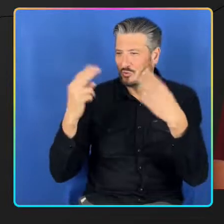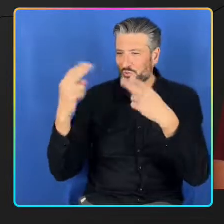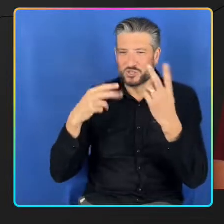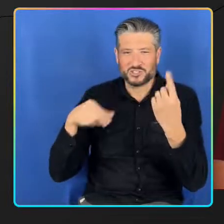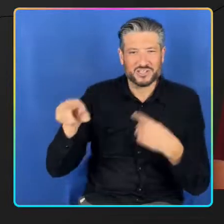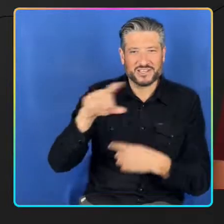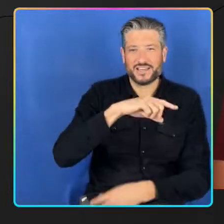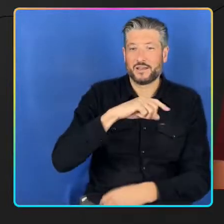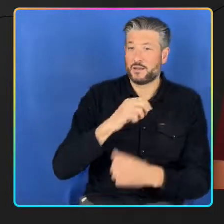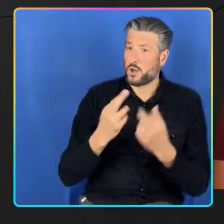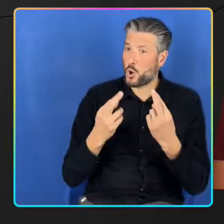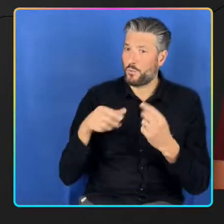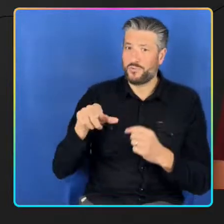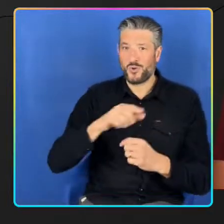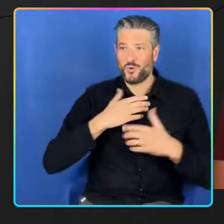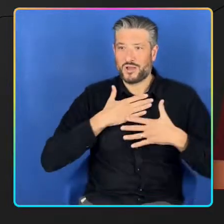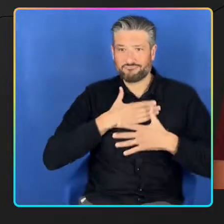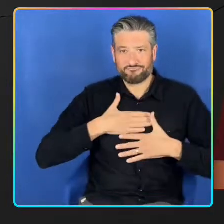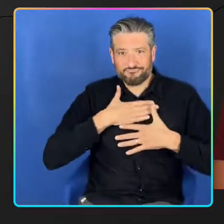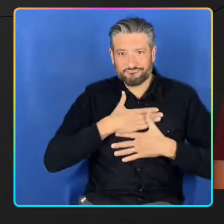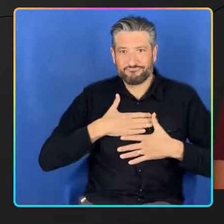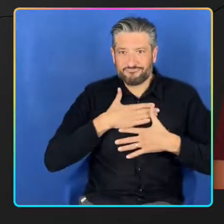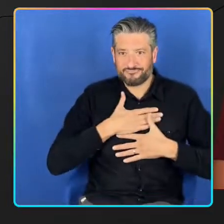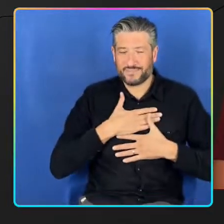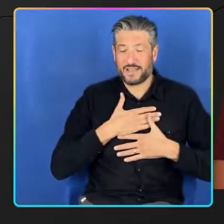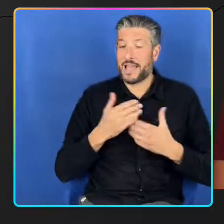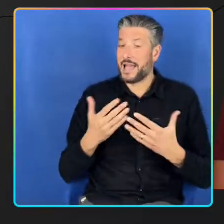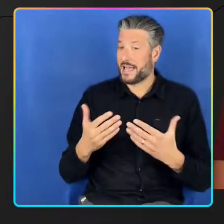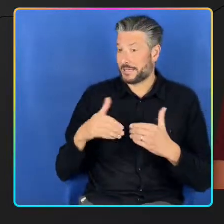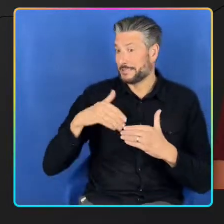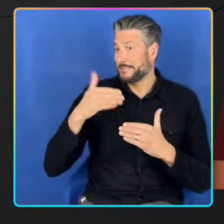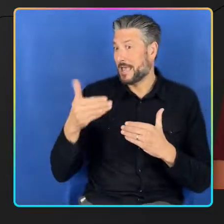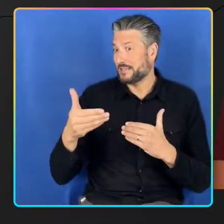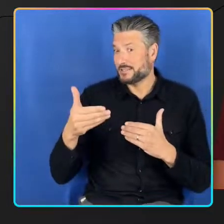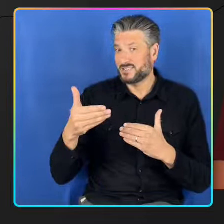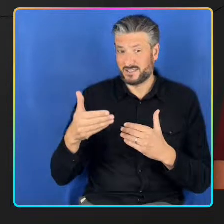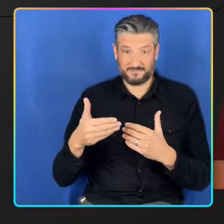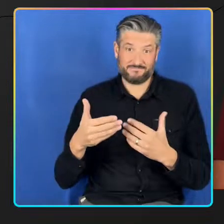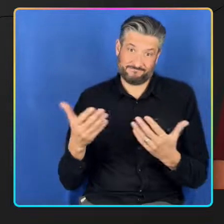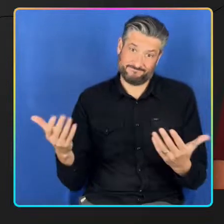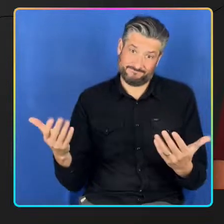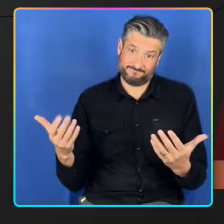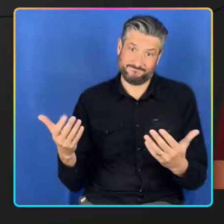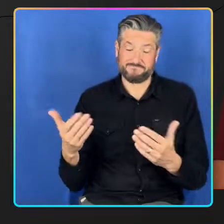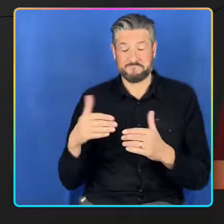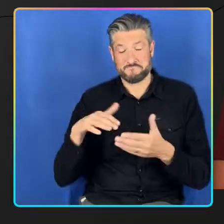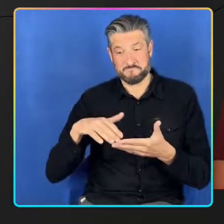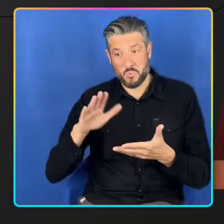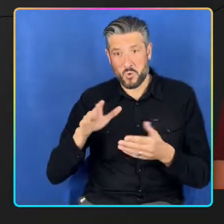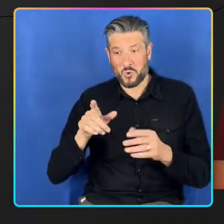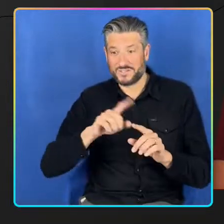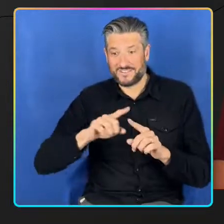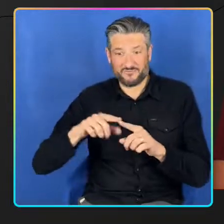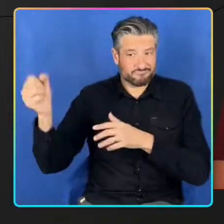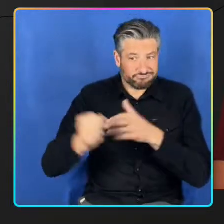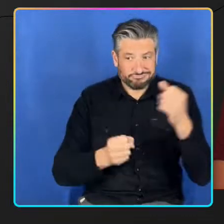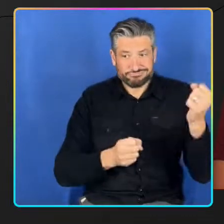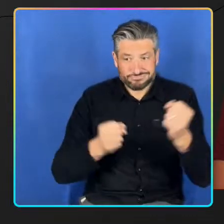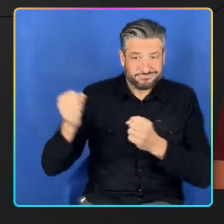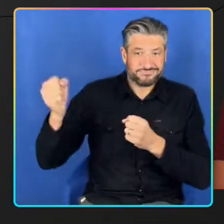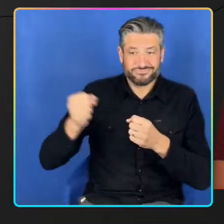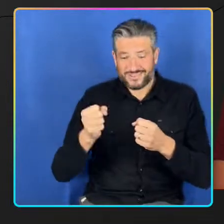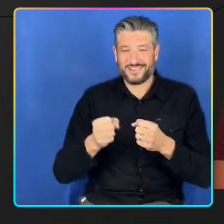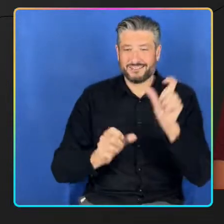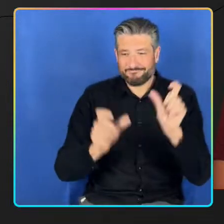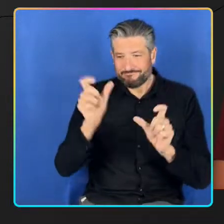Another guest, another perspective, another role, and another day in the life of here on the A Bit of AI show. Catch